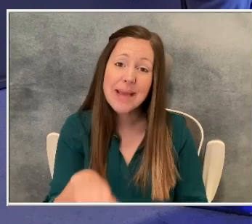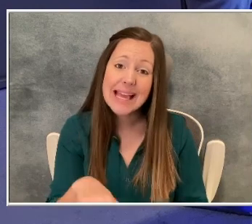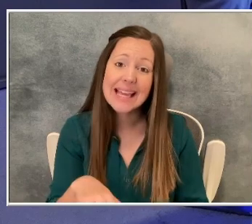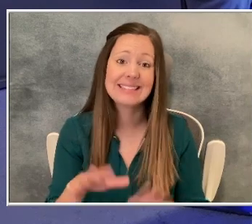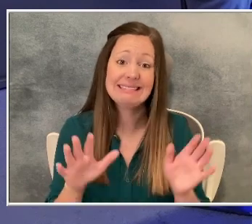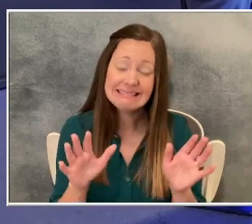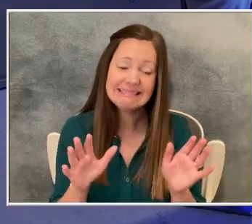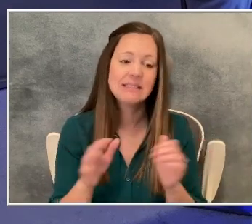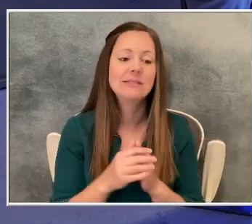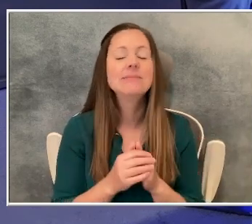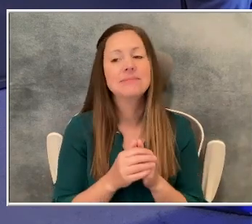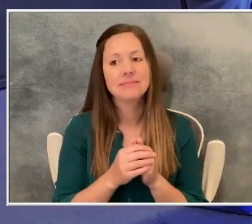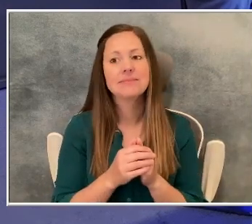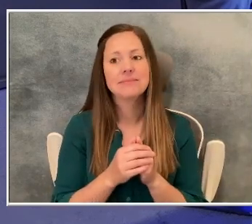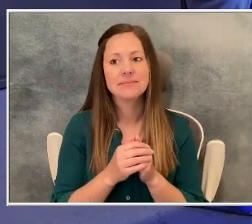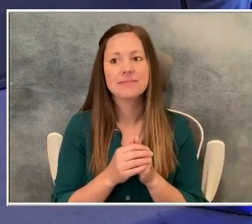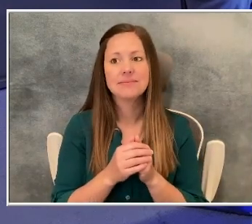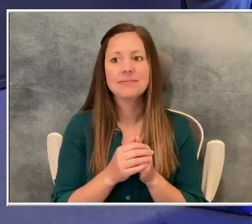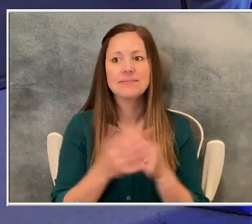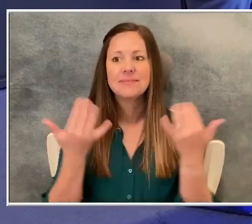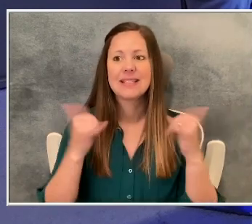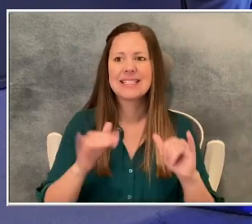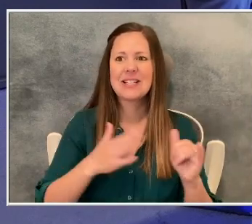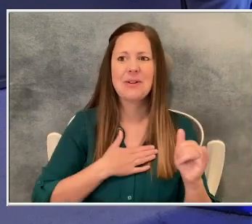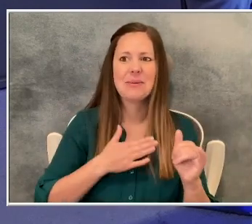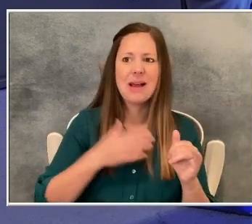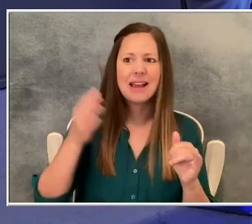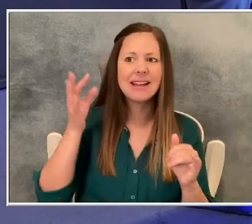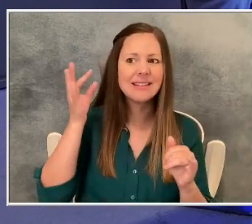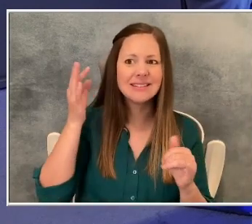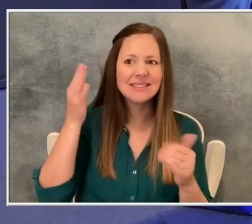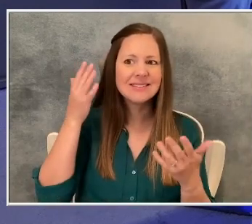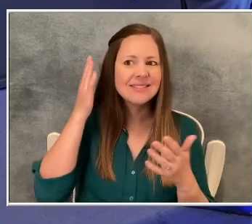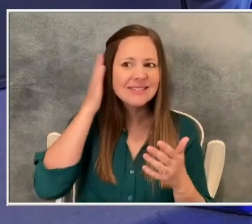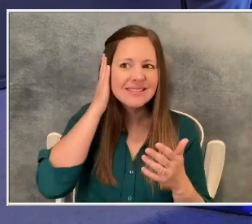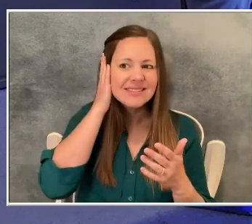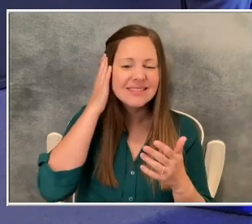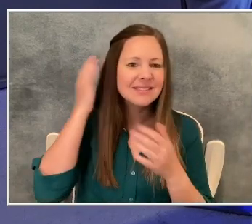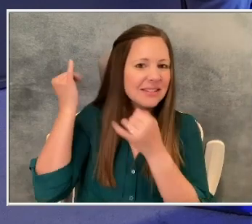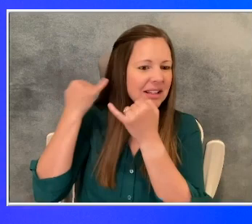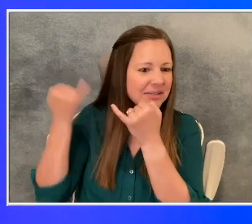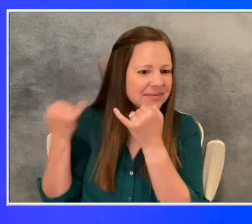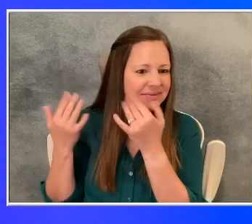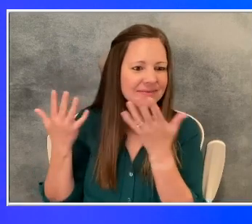still got my dangling earring. I really look good like that. Okay, so Sheryl, was it really hard to quit smoking?